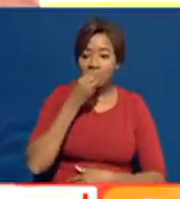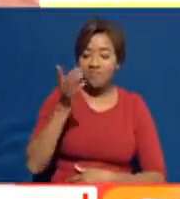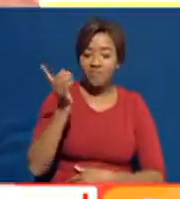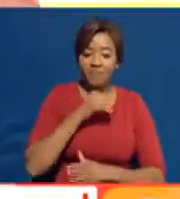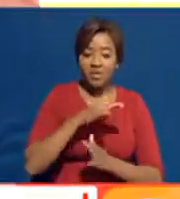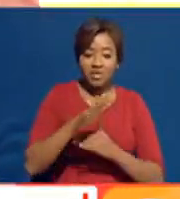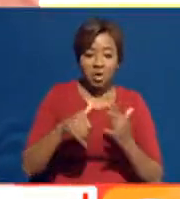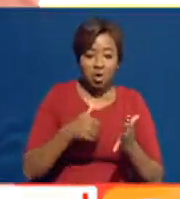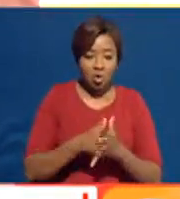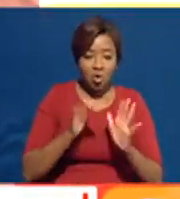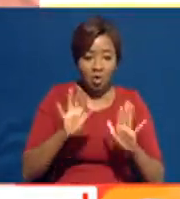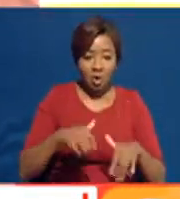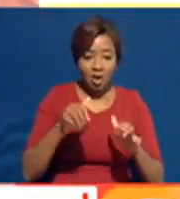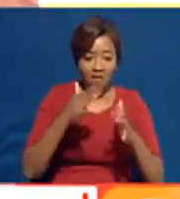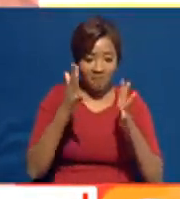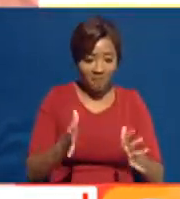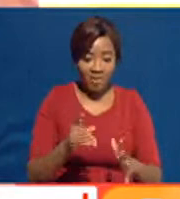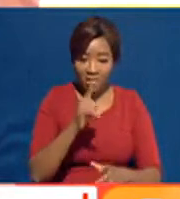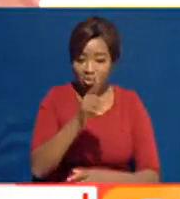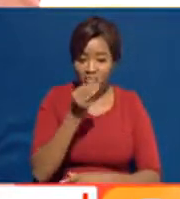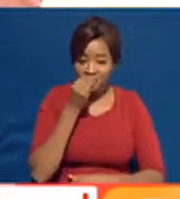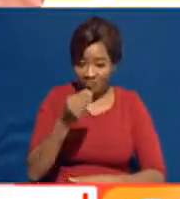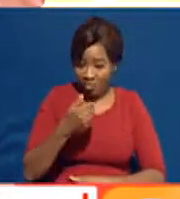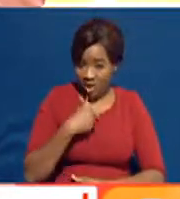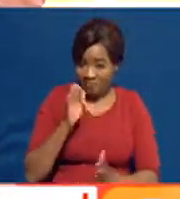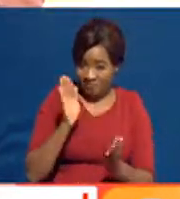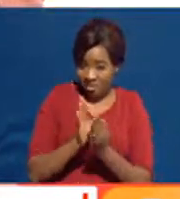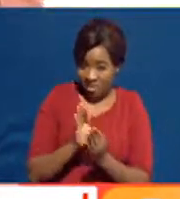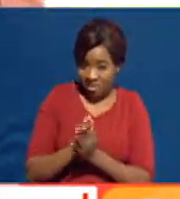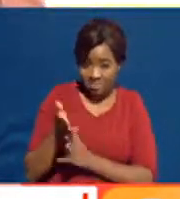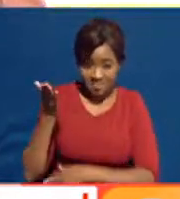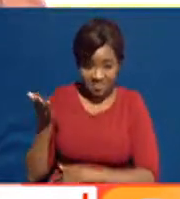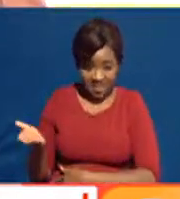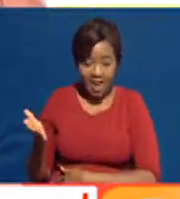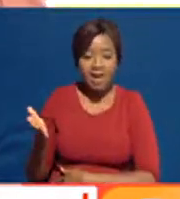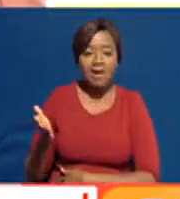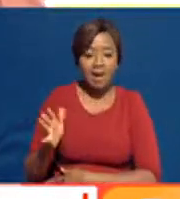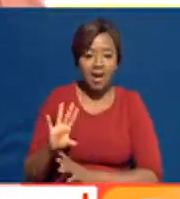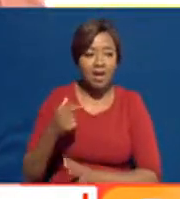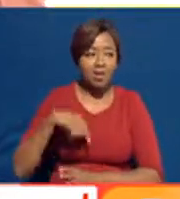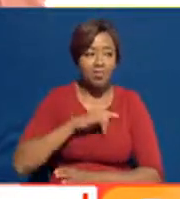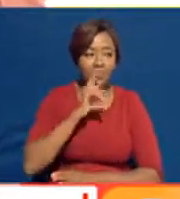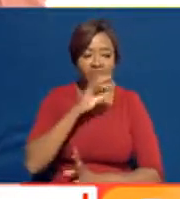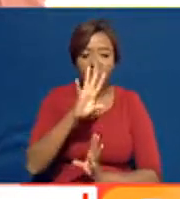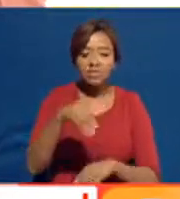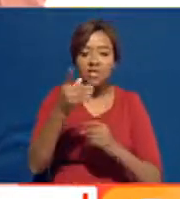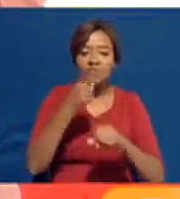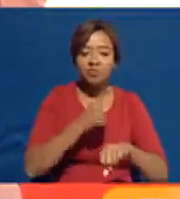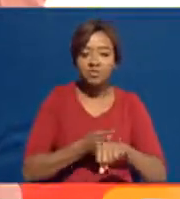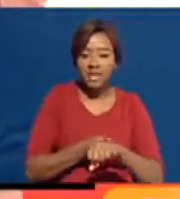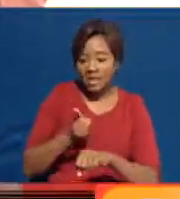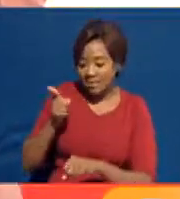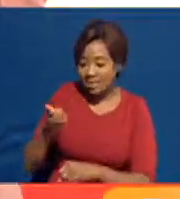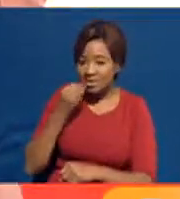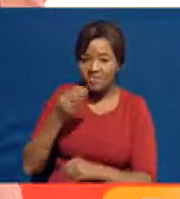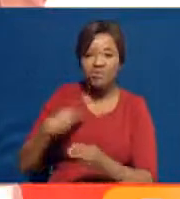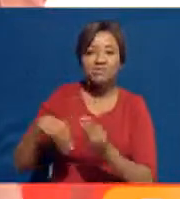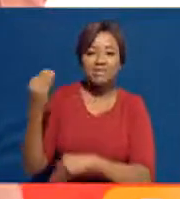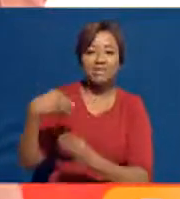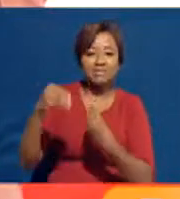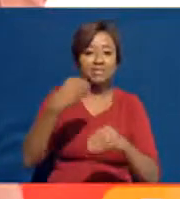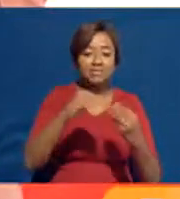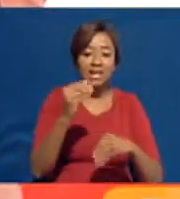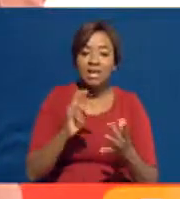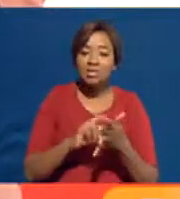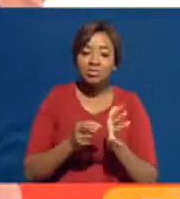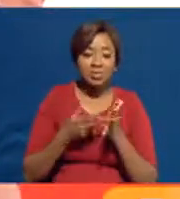na chakula katika stores zao. Tuliwapatia muda ya kuuza hiyo chakula. Sasa hiyo muda